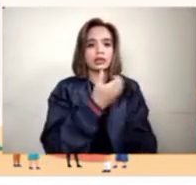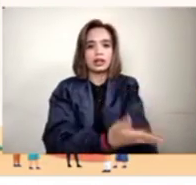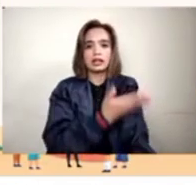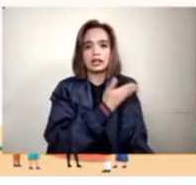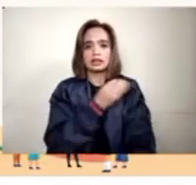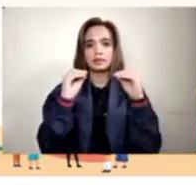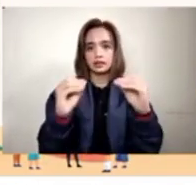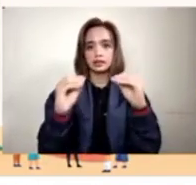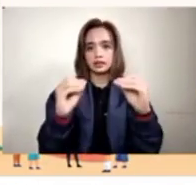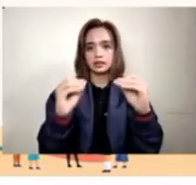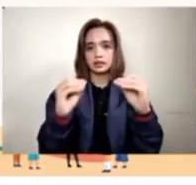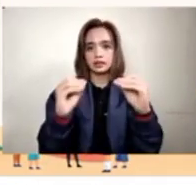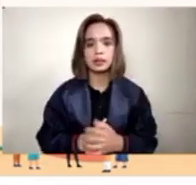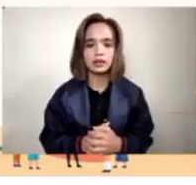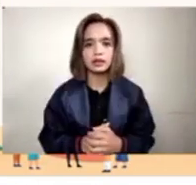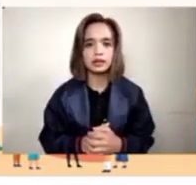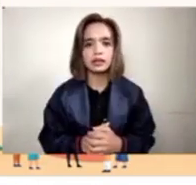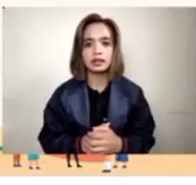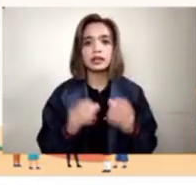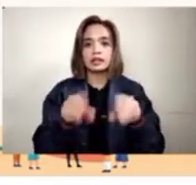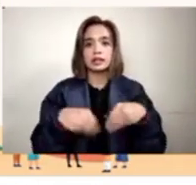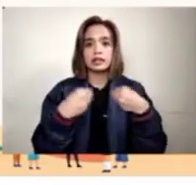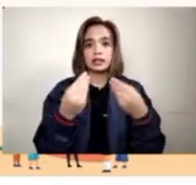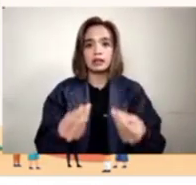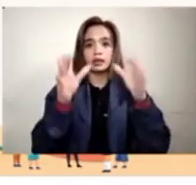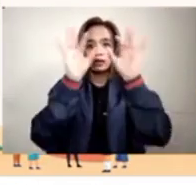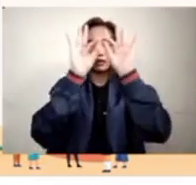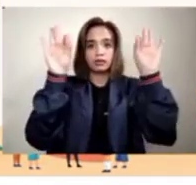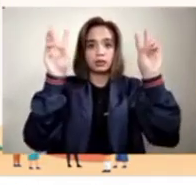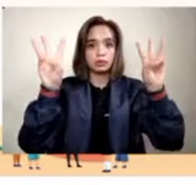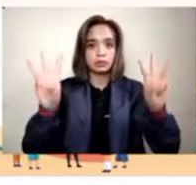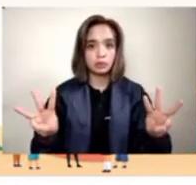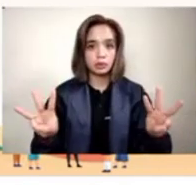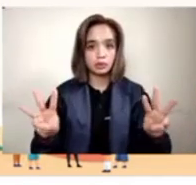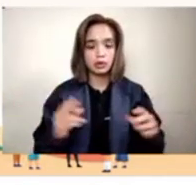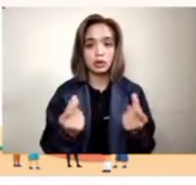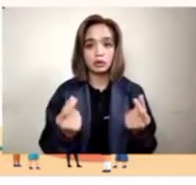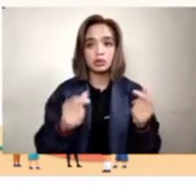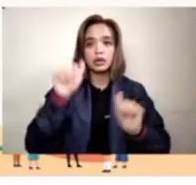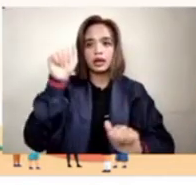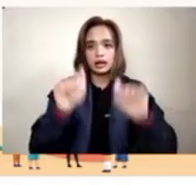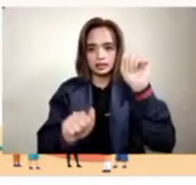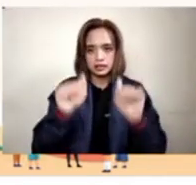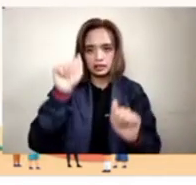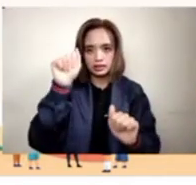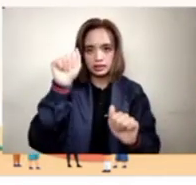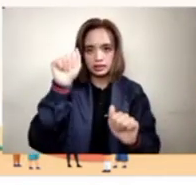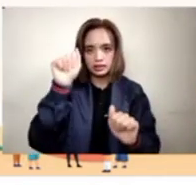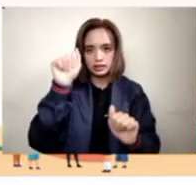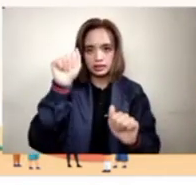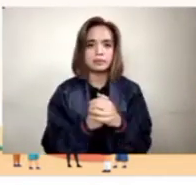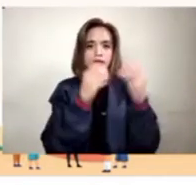to enhance their own teaching. Provide a framework of uniform measures